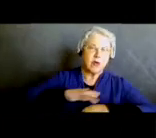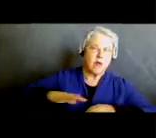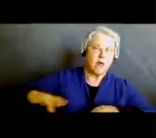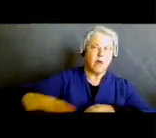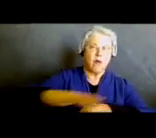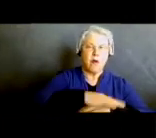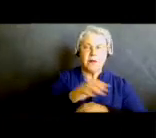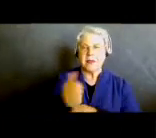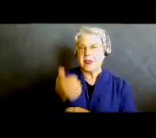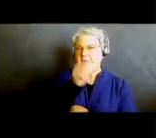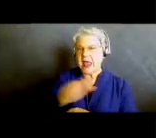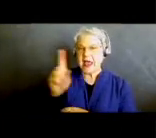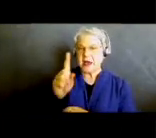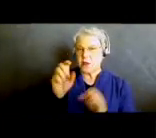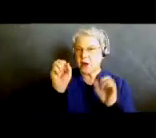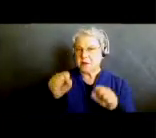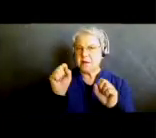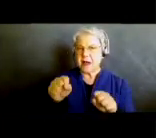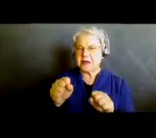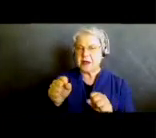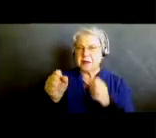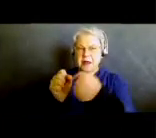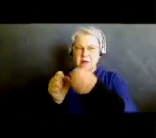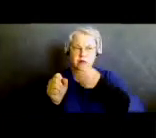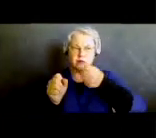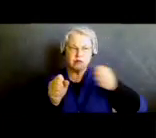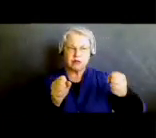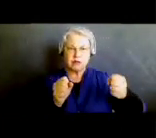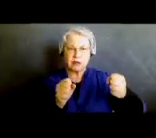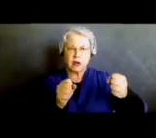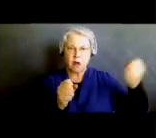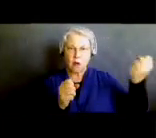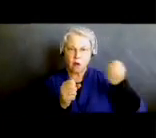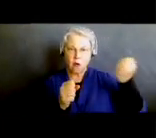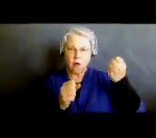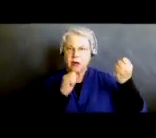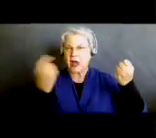anybody then would be subject to detention, not simply Haitians.